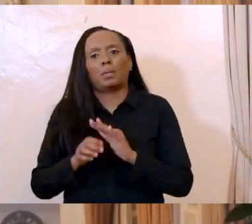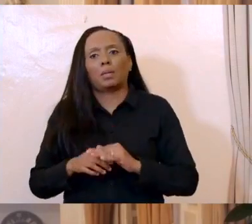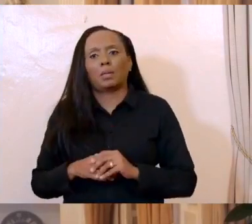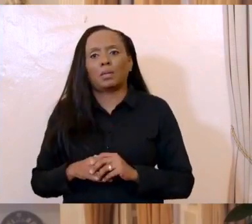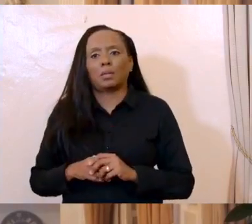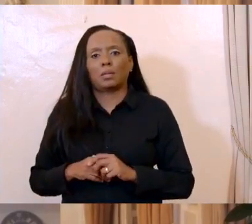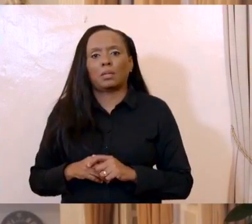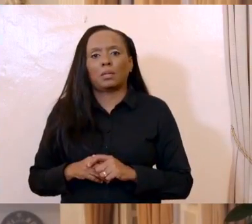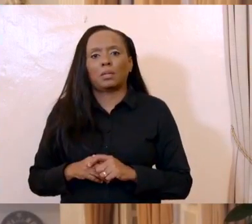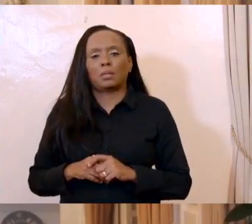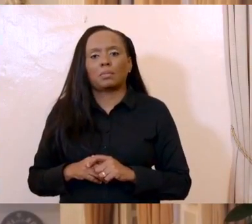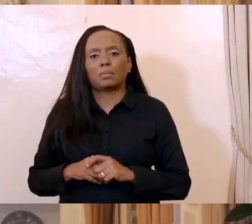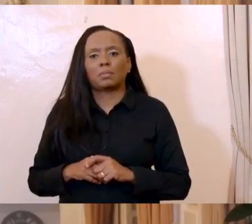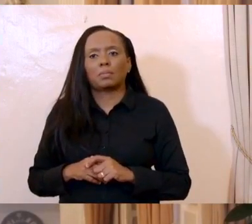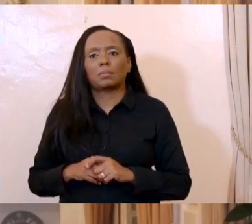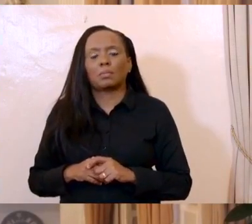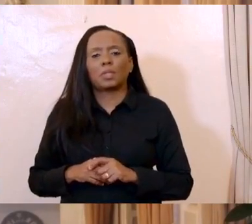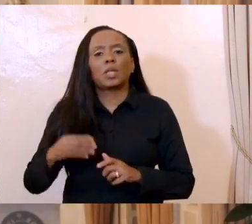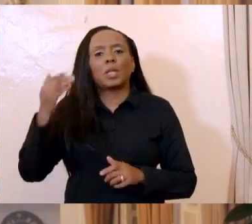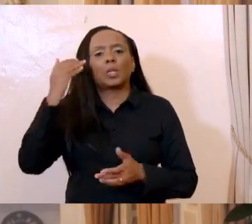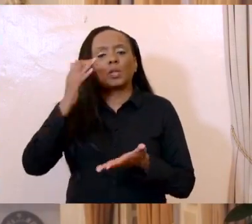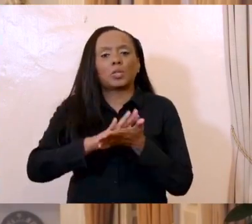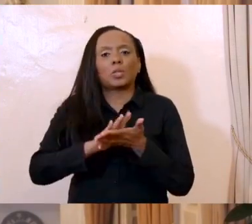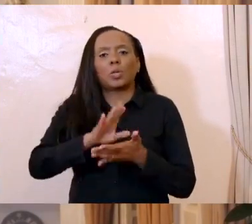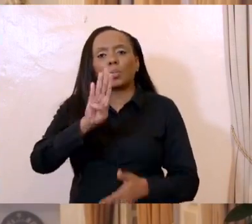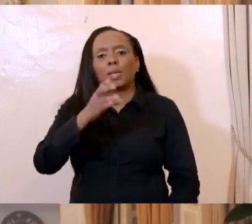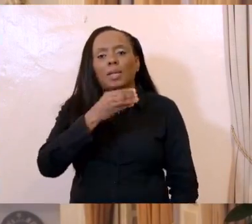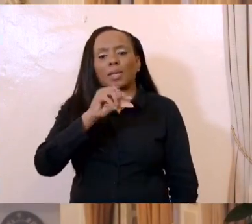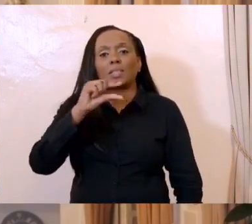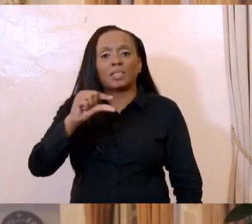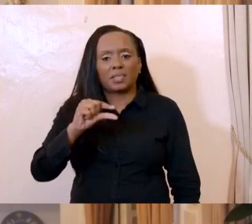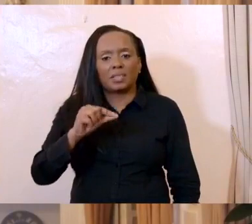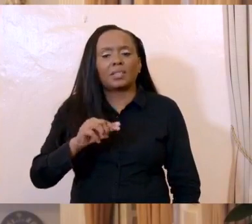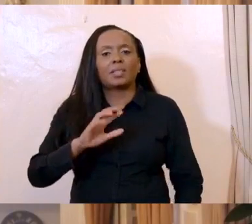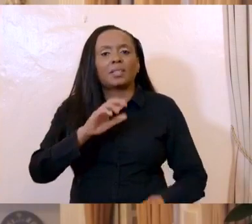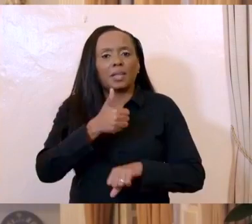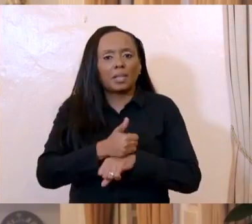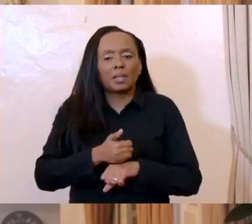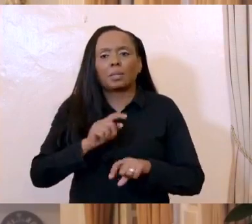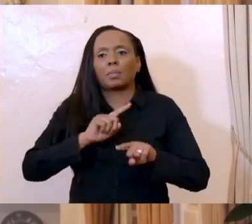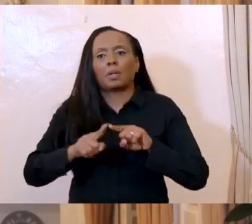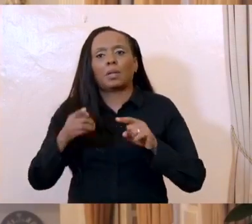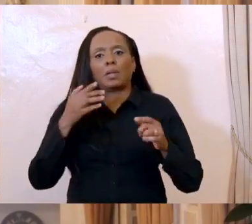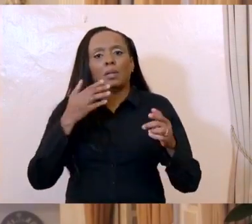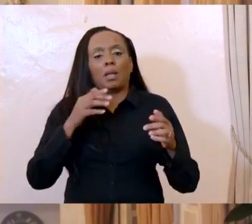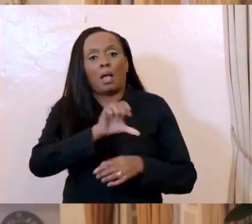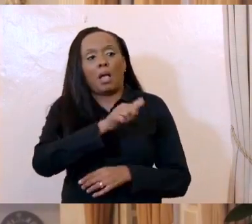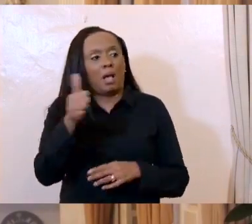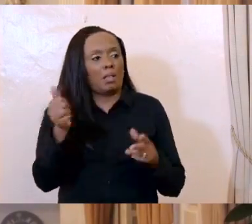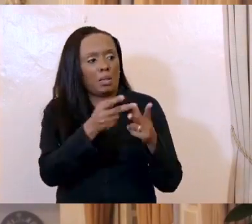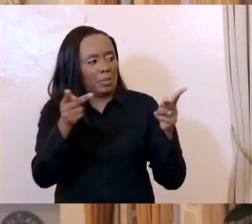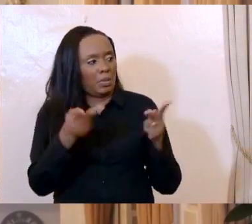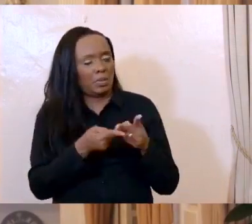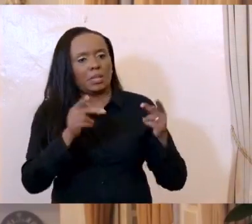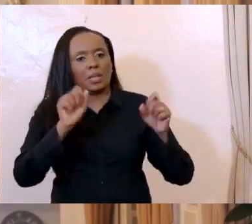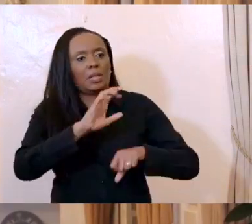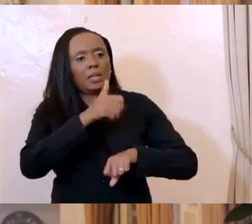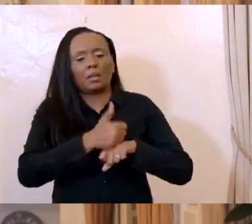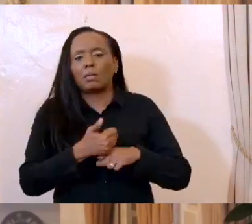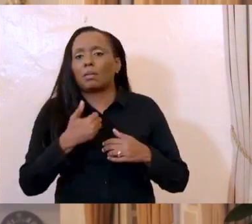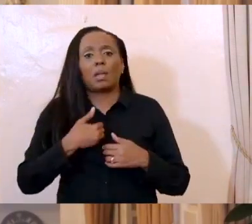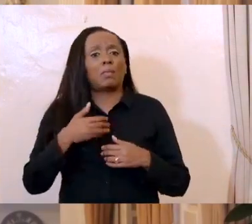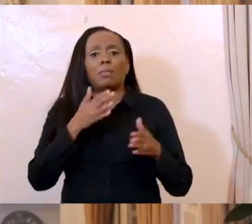up of additional facilities. Blackman Gollop was only one. But there are other facilities that we have, and we have plan B, C, D,